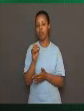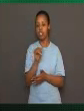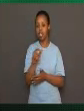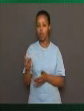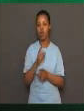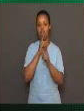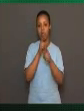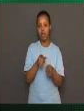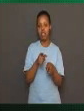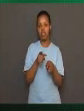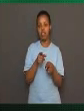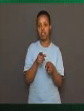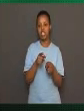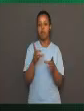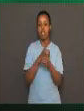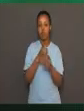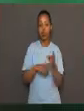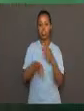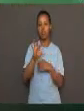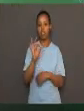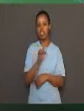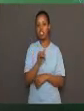response as the innate stimulus.